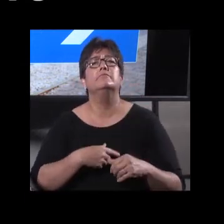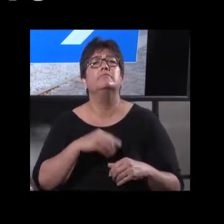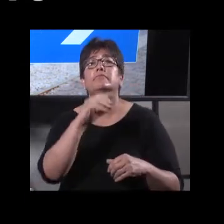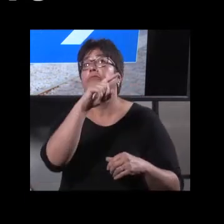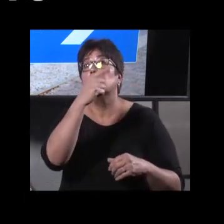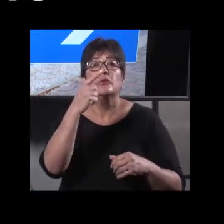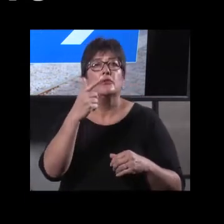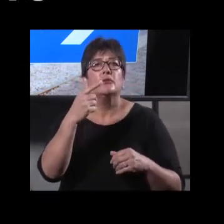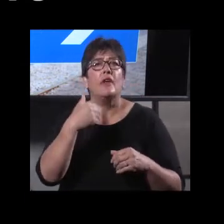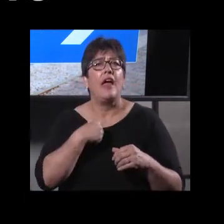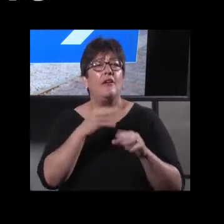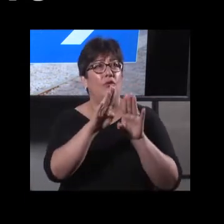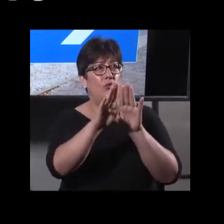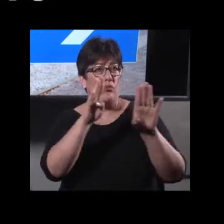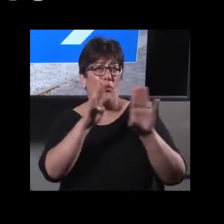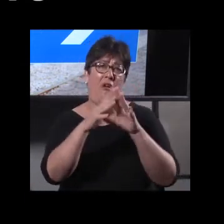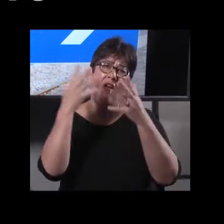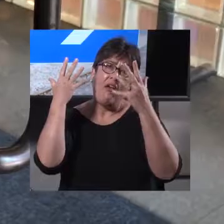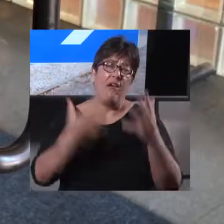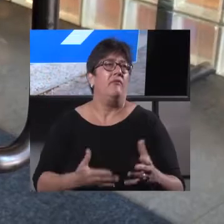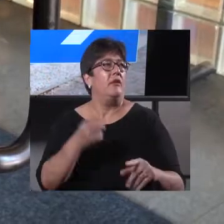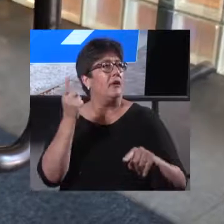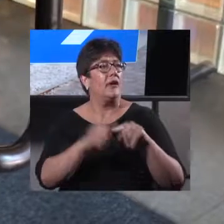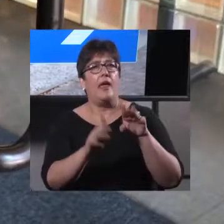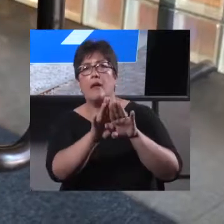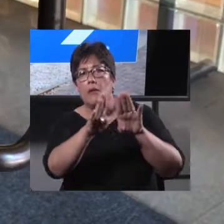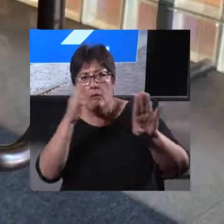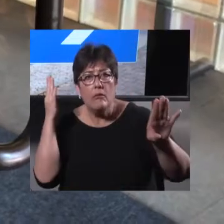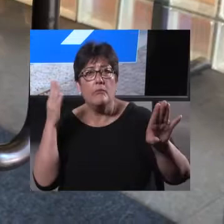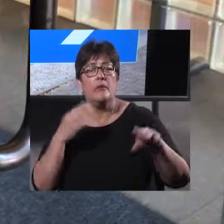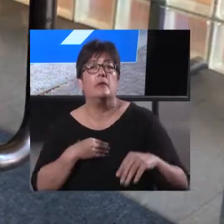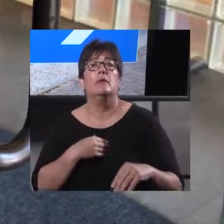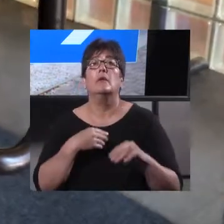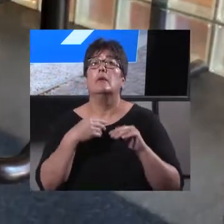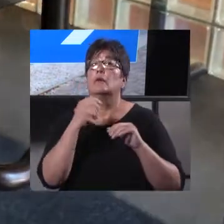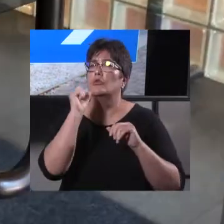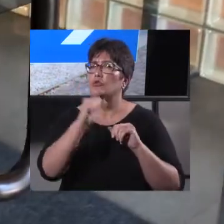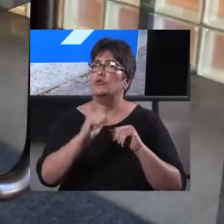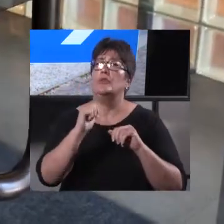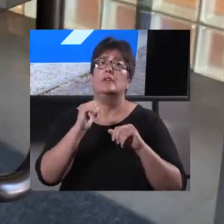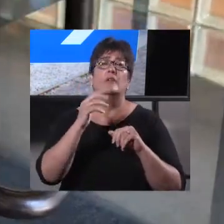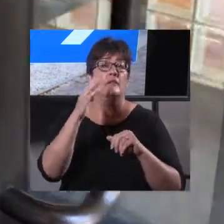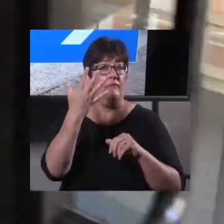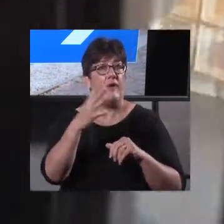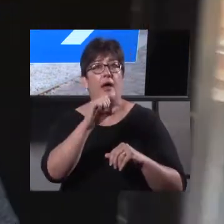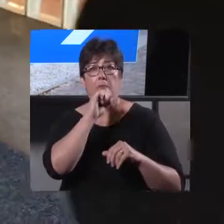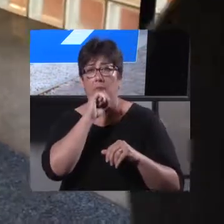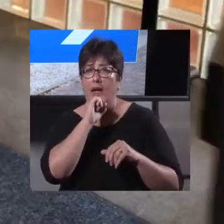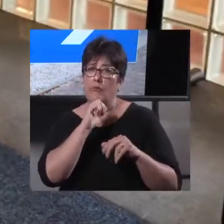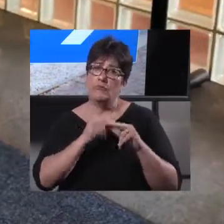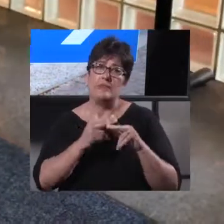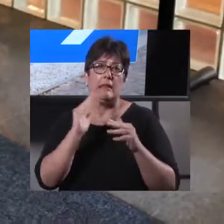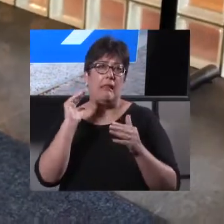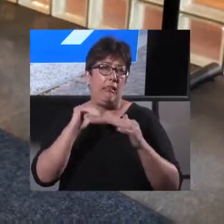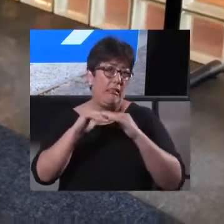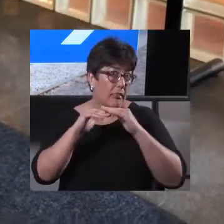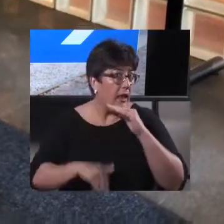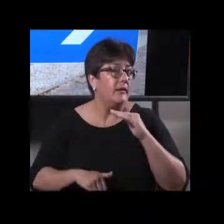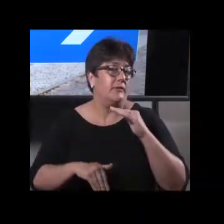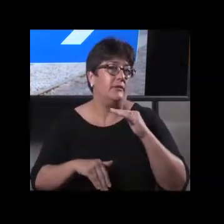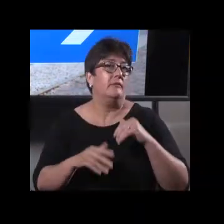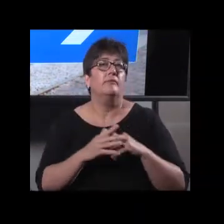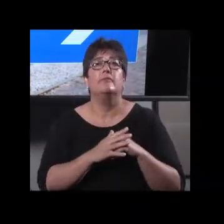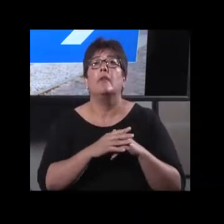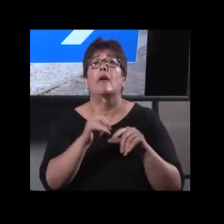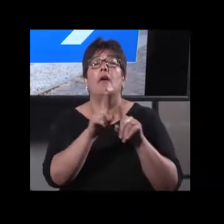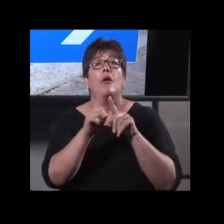open. The rule should be 5 pounds of pressure or less, and the openers sometimes are not set correctly, which is something that we always need to work on.